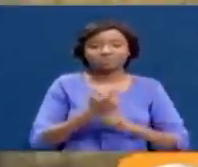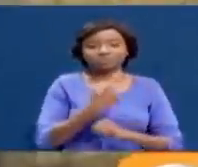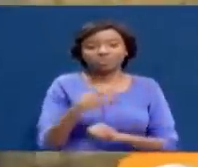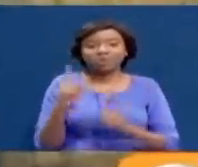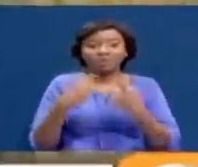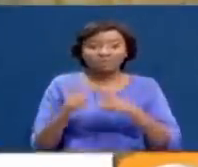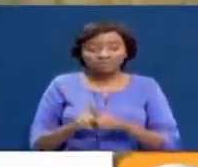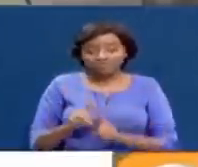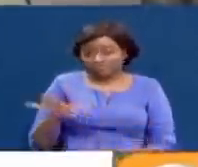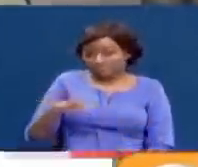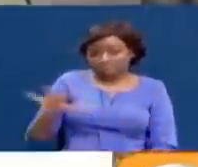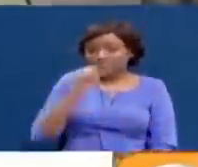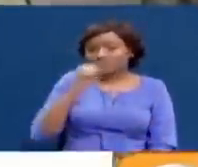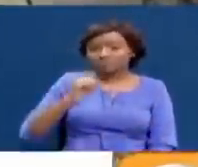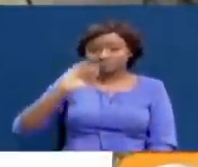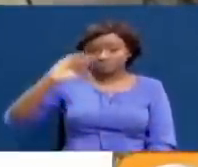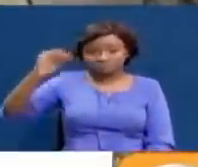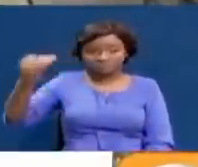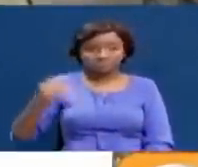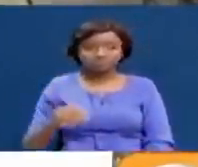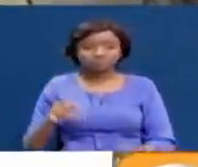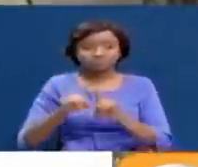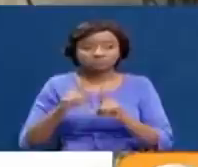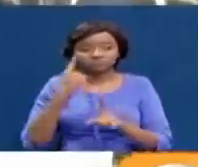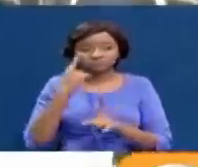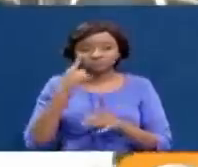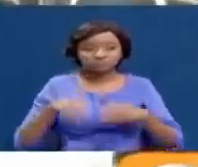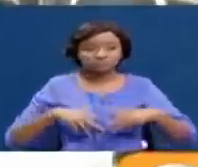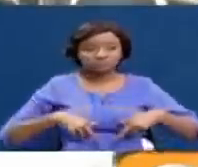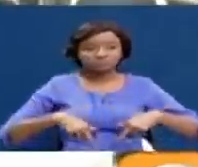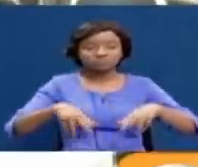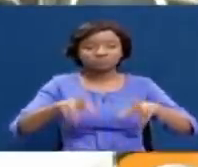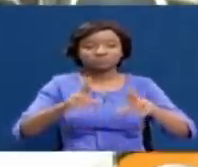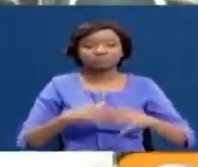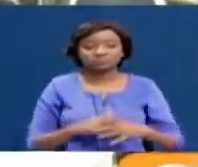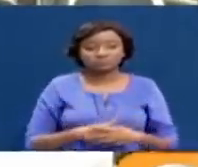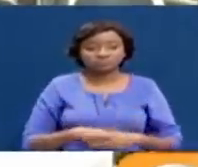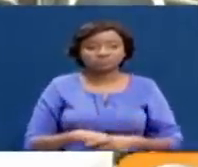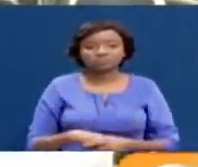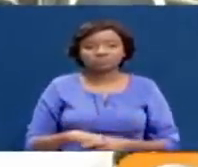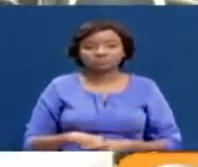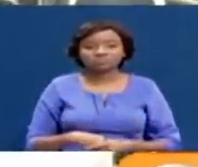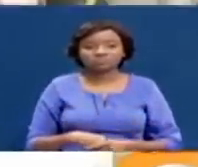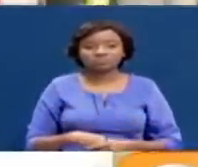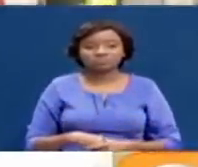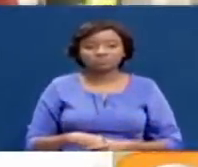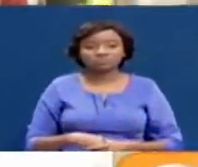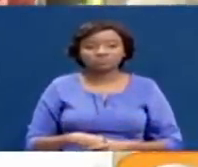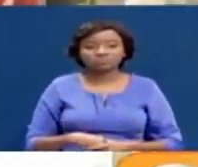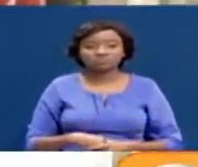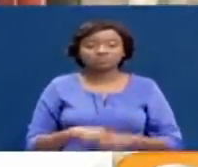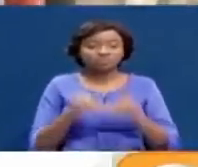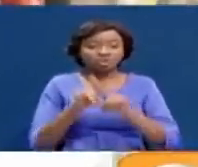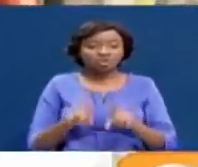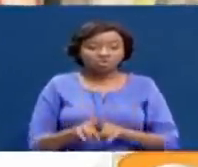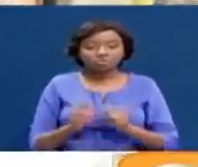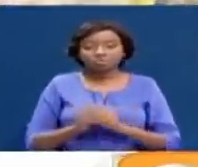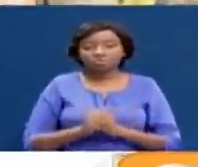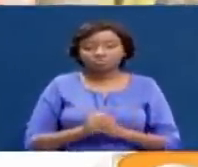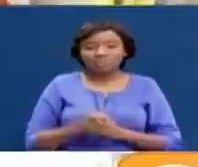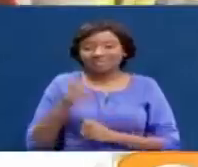Old Town's picturesque streets and narrow corridors that are reminiscent of its deep cultural history may signal a calm